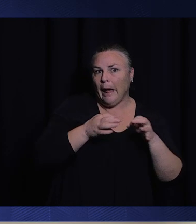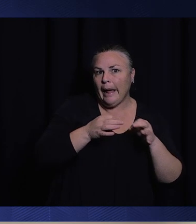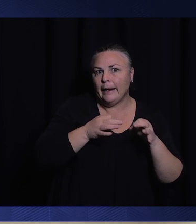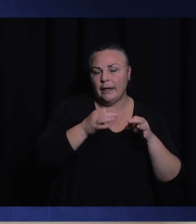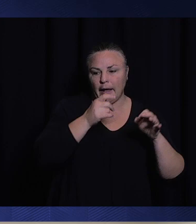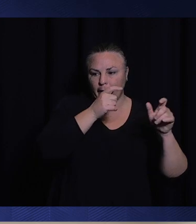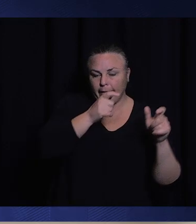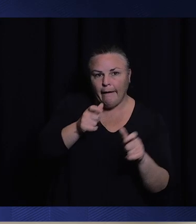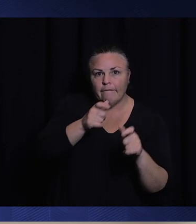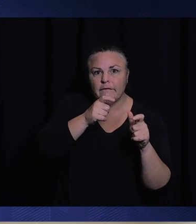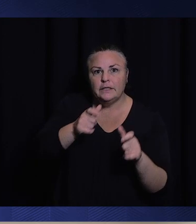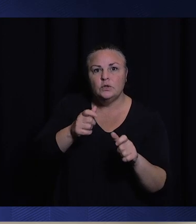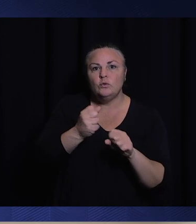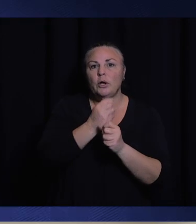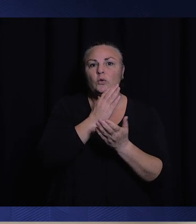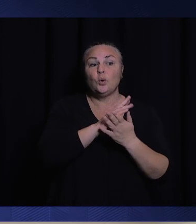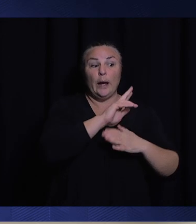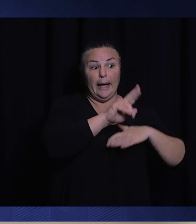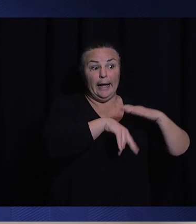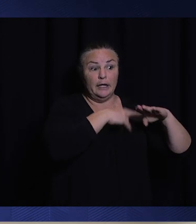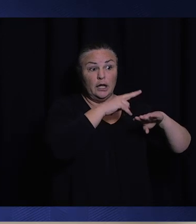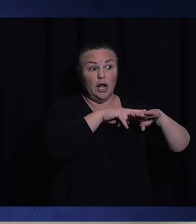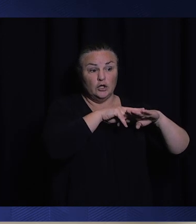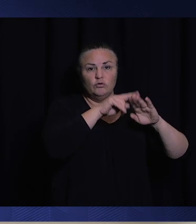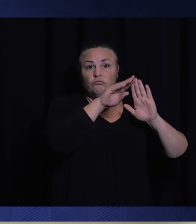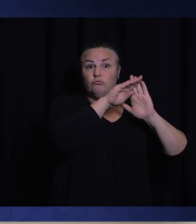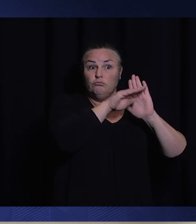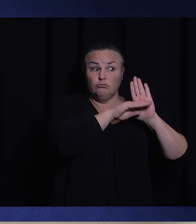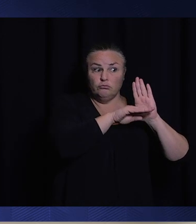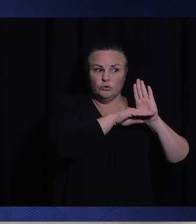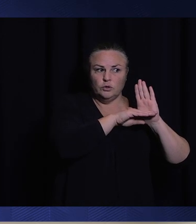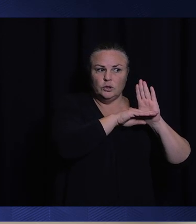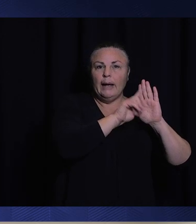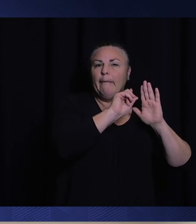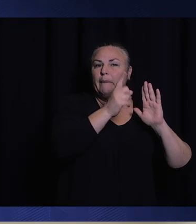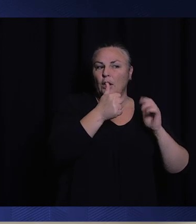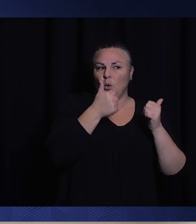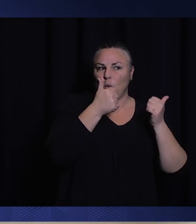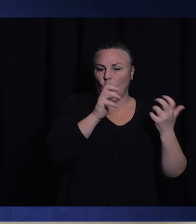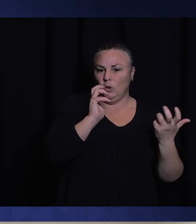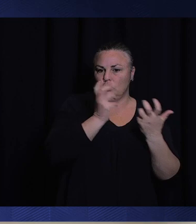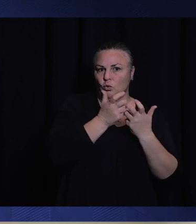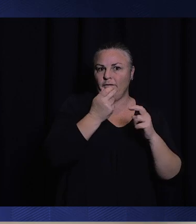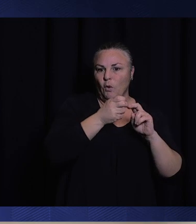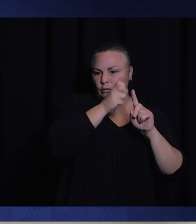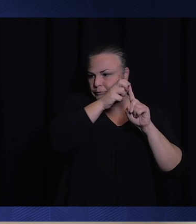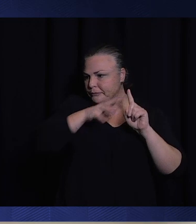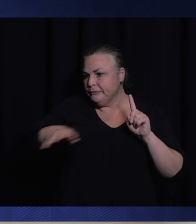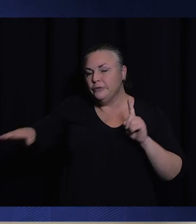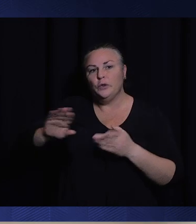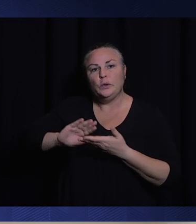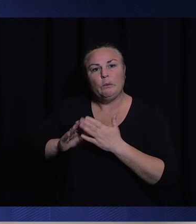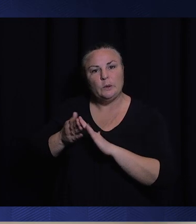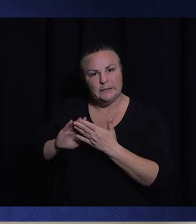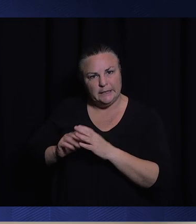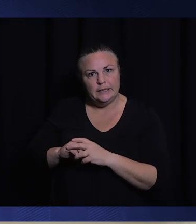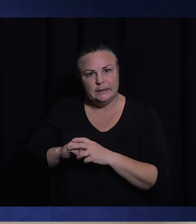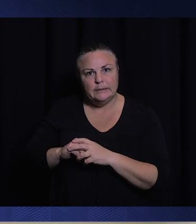and re-establish natural processes as part of these road corridors that define the connections of cities.